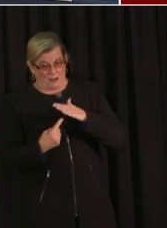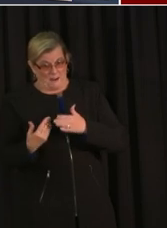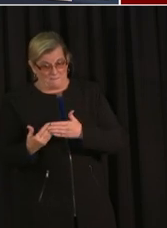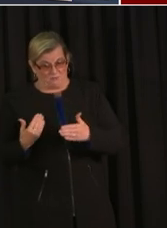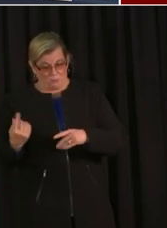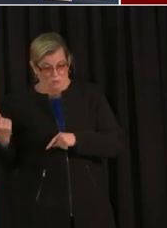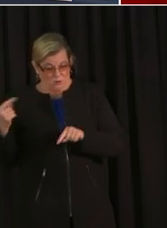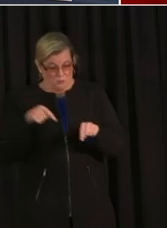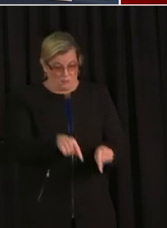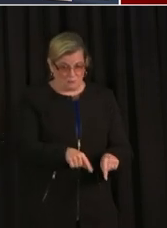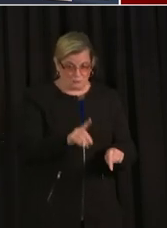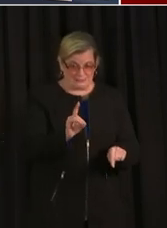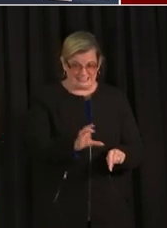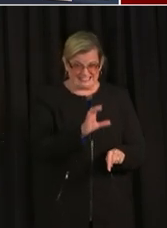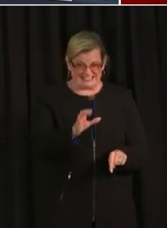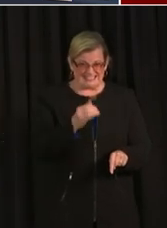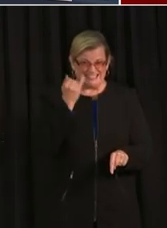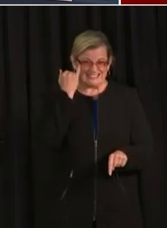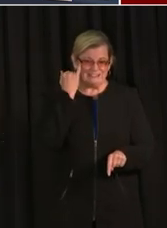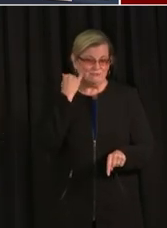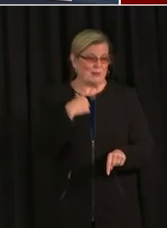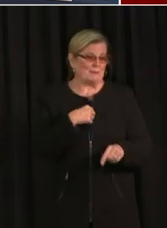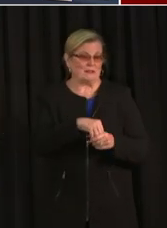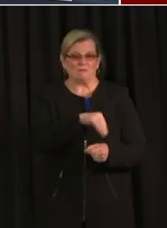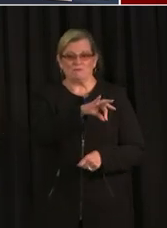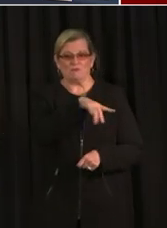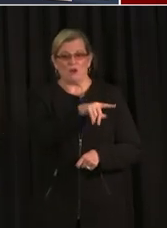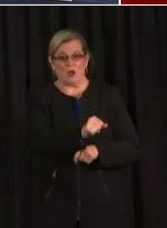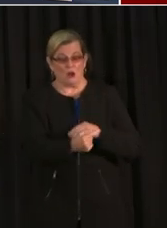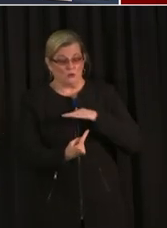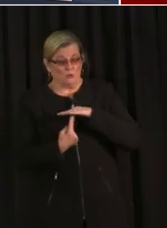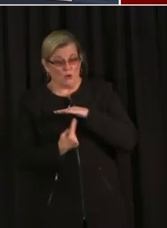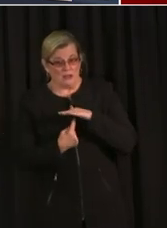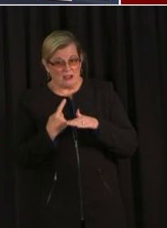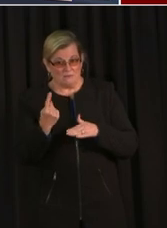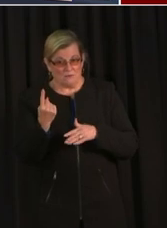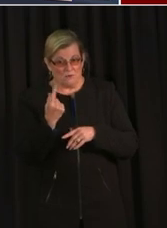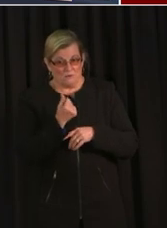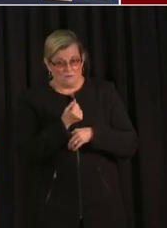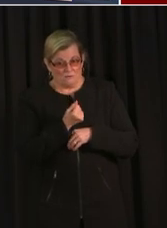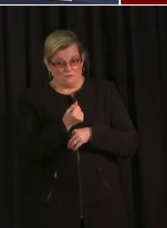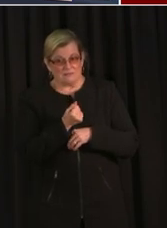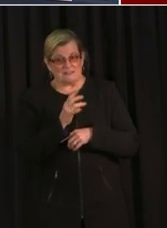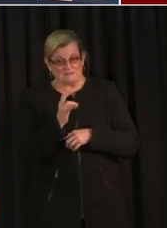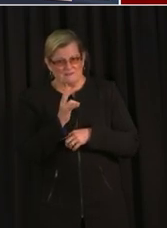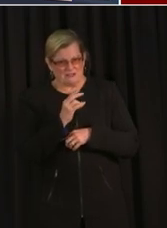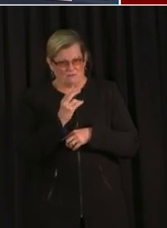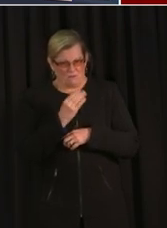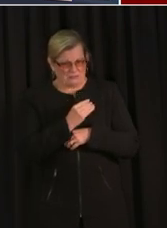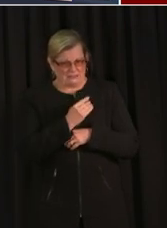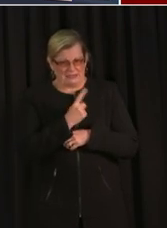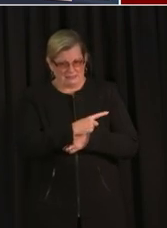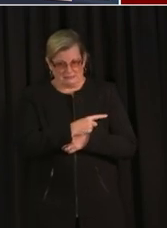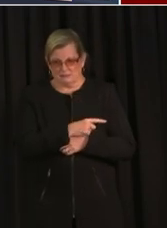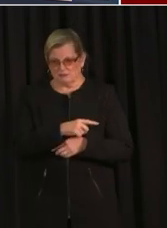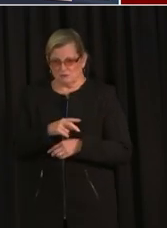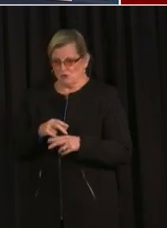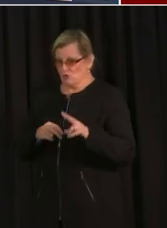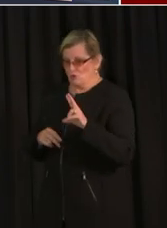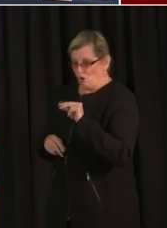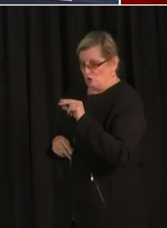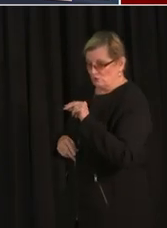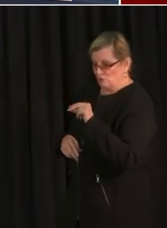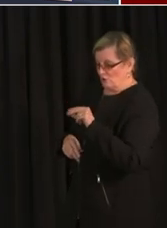to DC. If they're in Florida, can they self-quarantine for 14 days in Florida and then come here? No. Well, Florida is the problem.